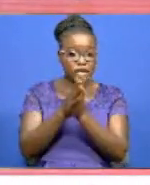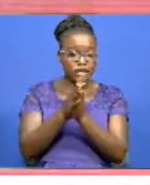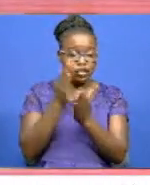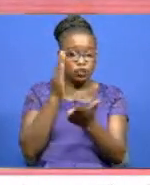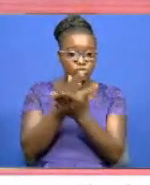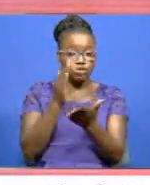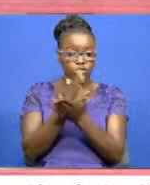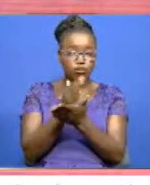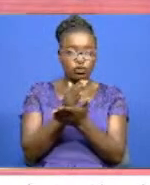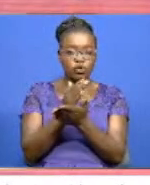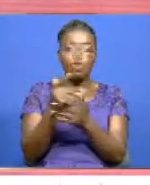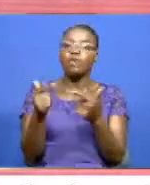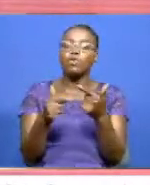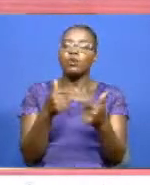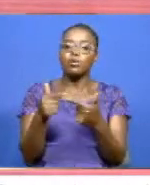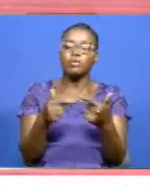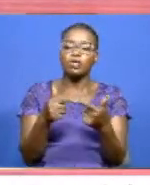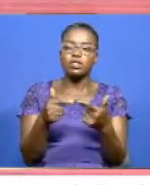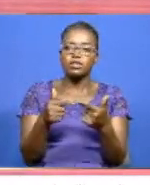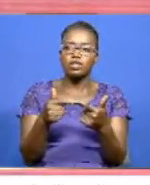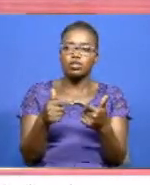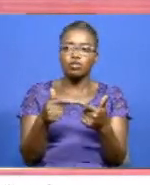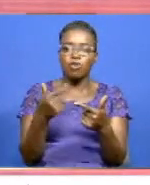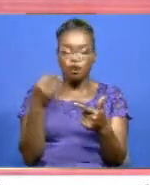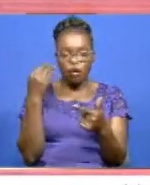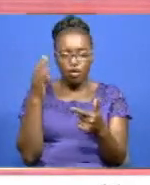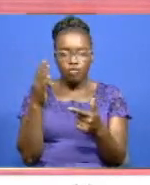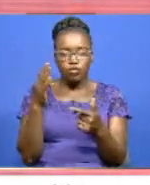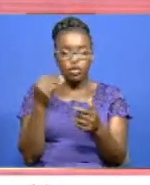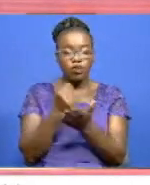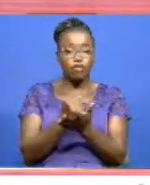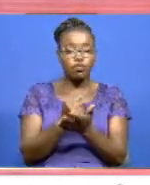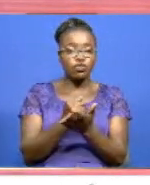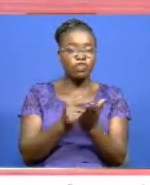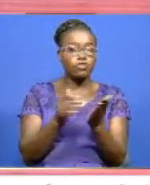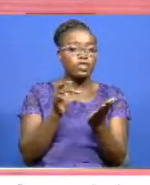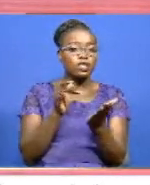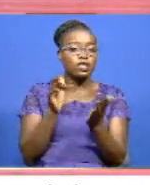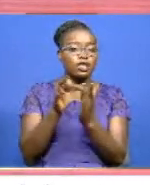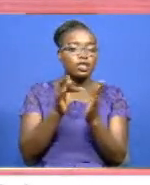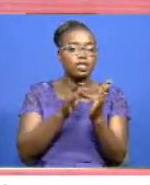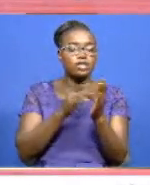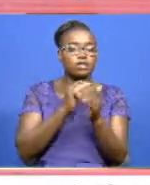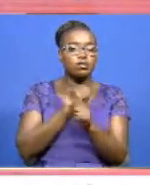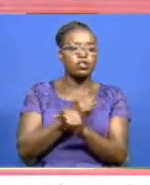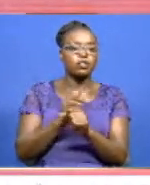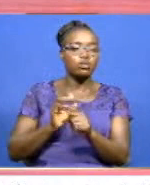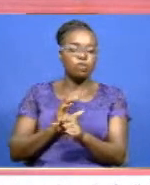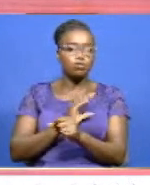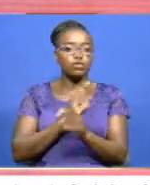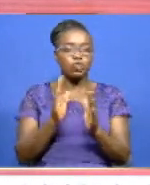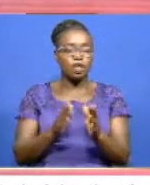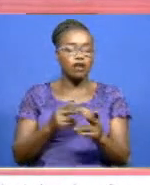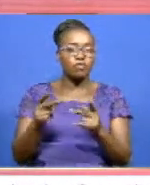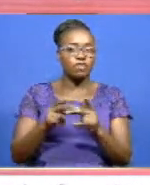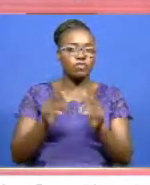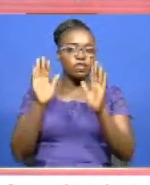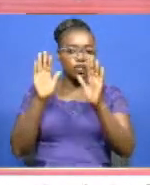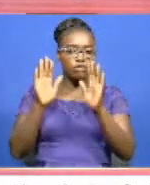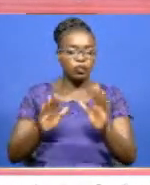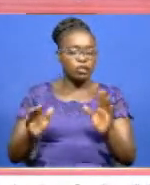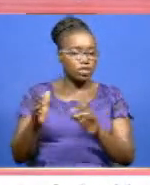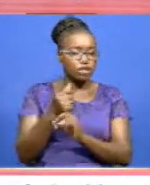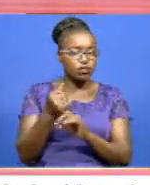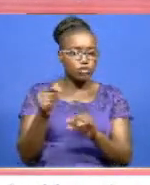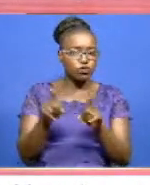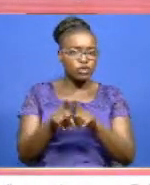the operationalization of the Office of the Data Protection Commissioner plays a critical role in the attainment of the